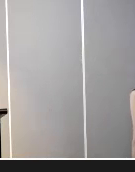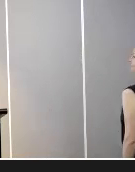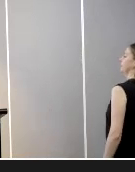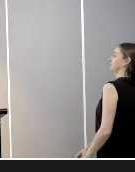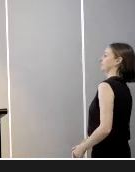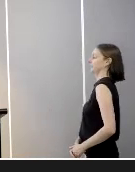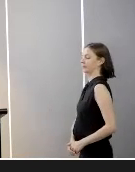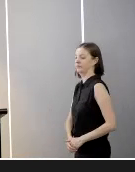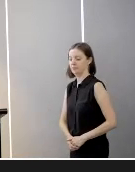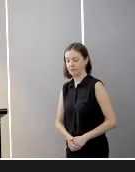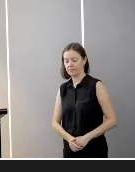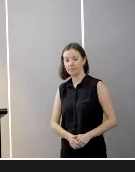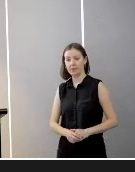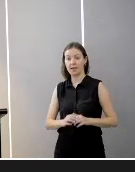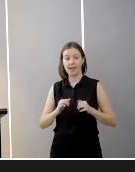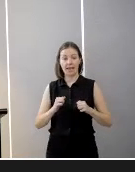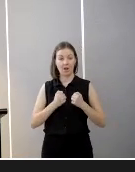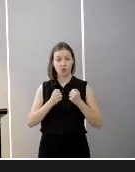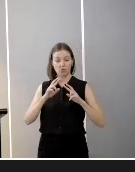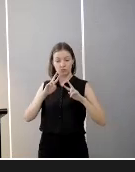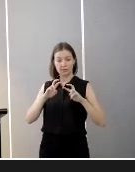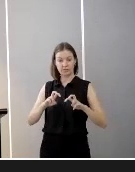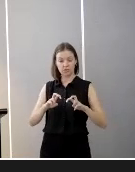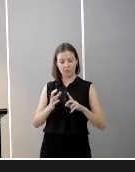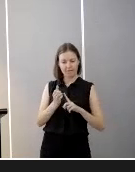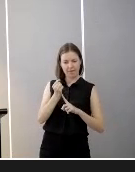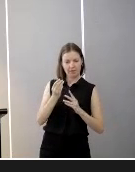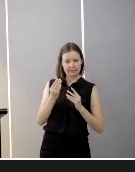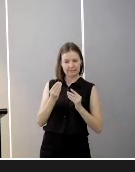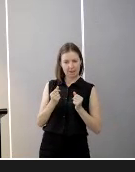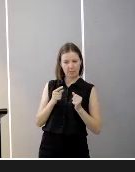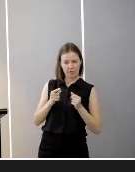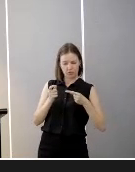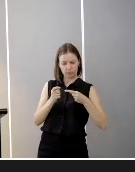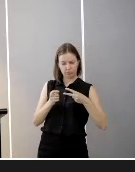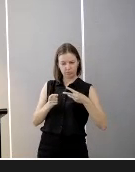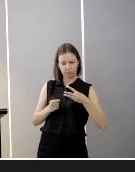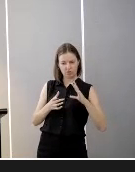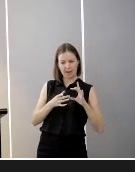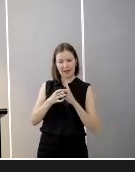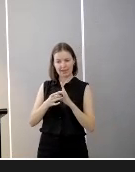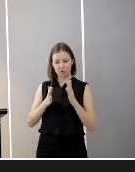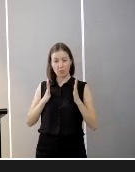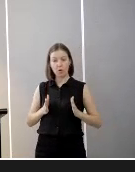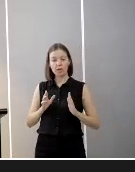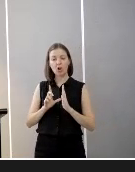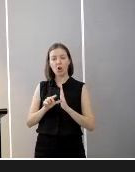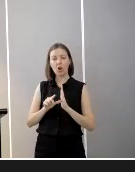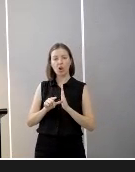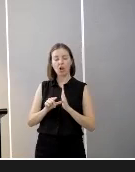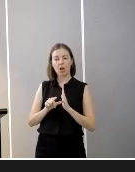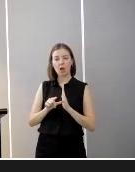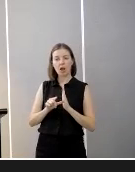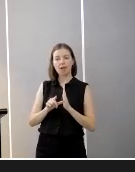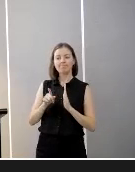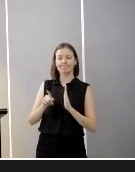own research, we have found that some of these body clock related factors predict how well people do in